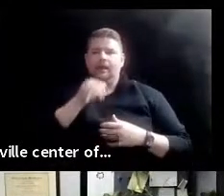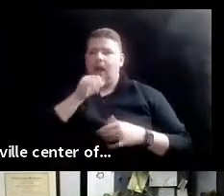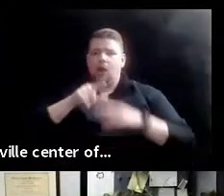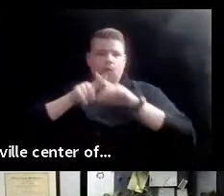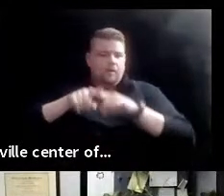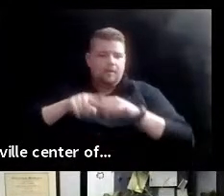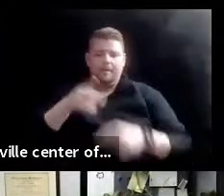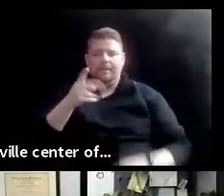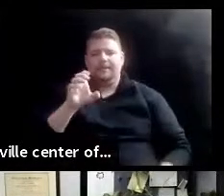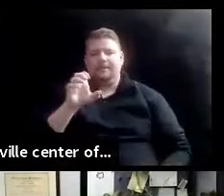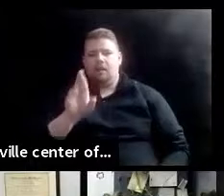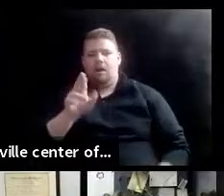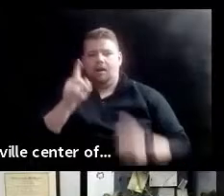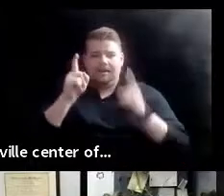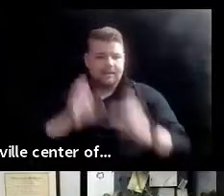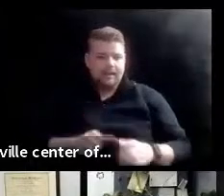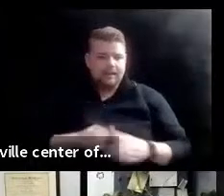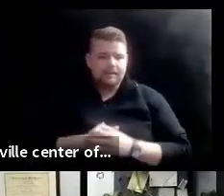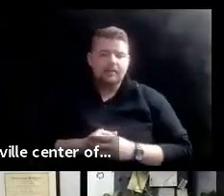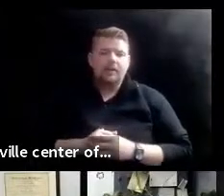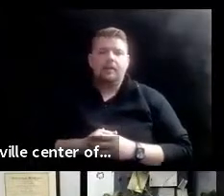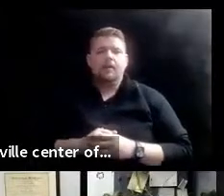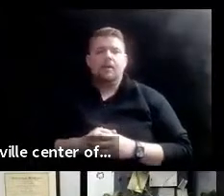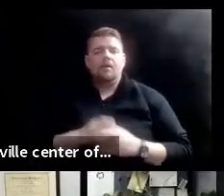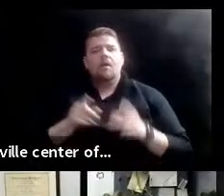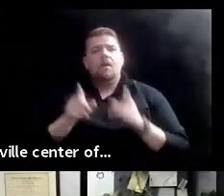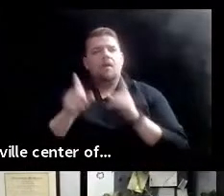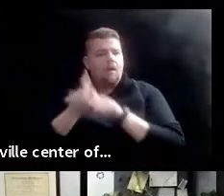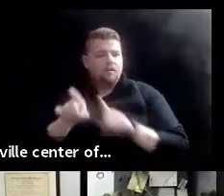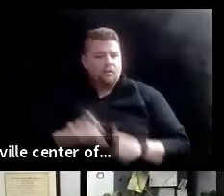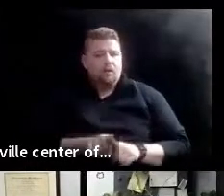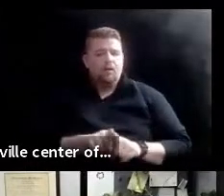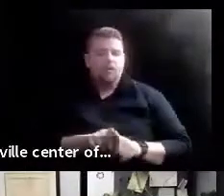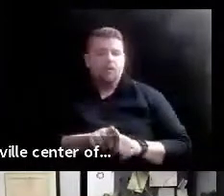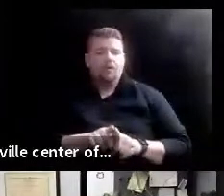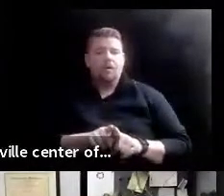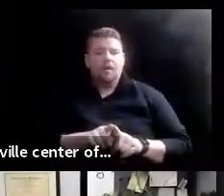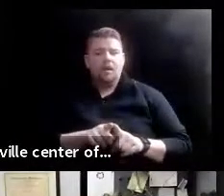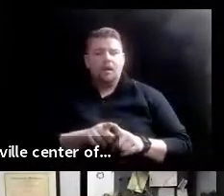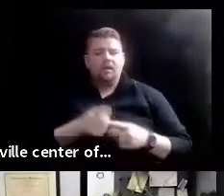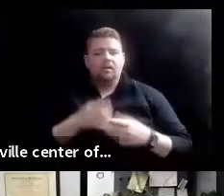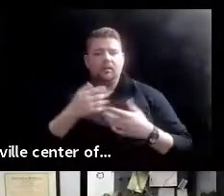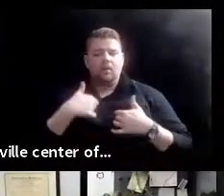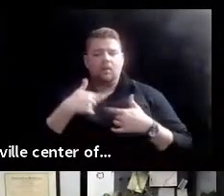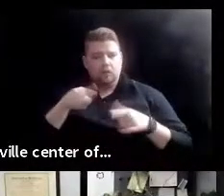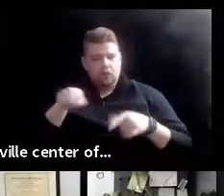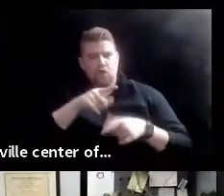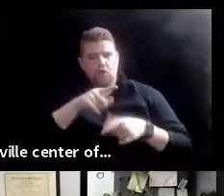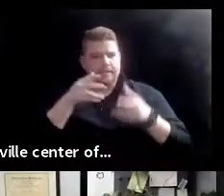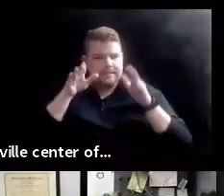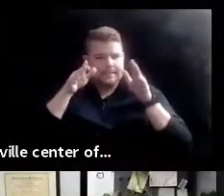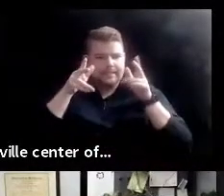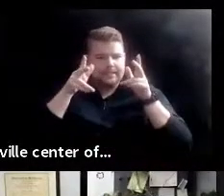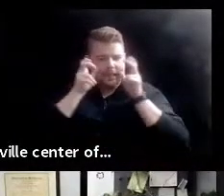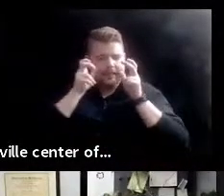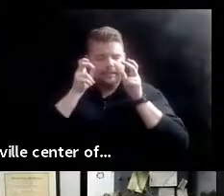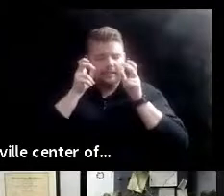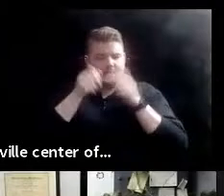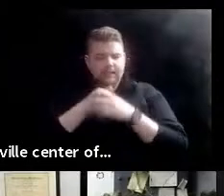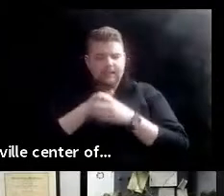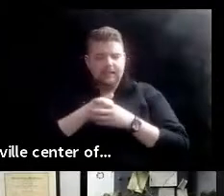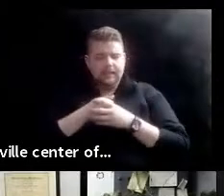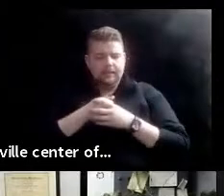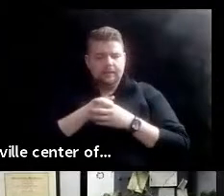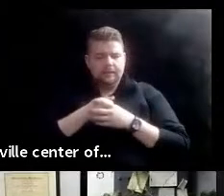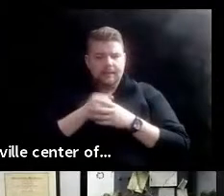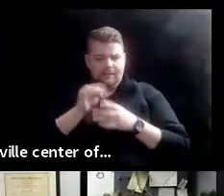unreliable PCR test. And I would like to also have you listen to,